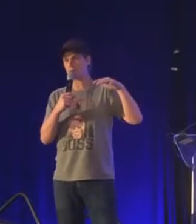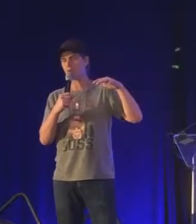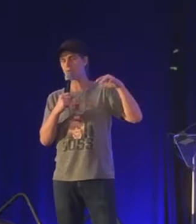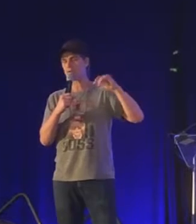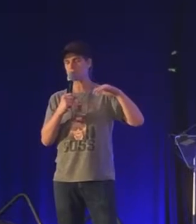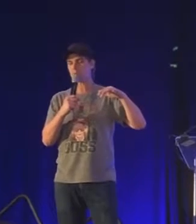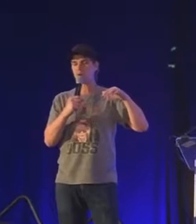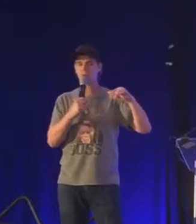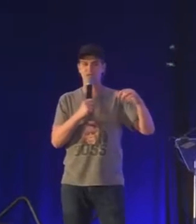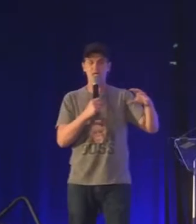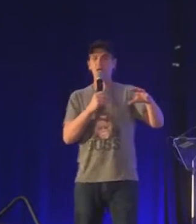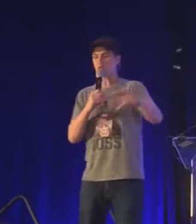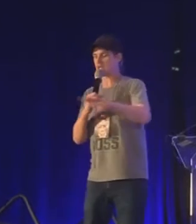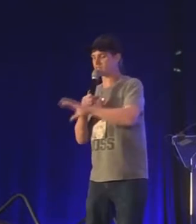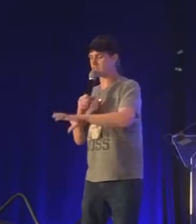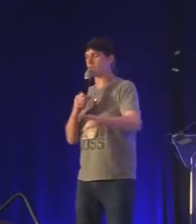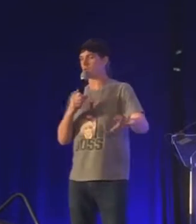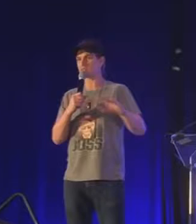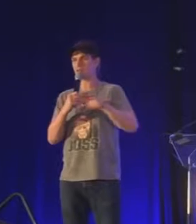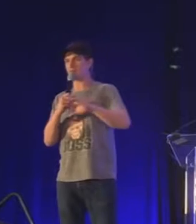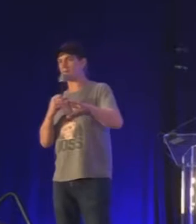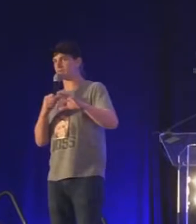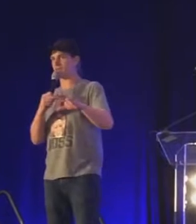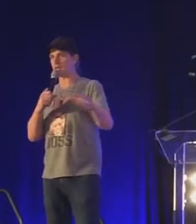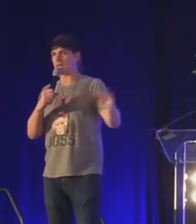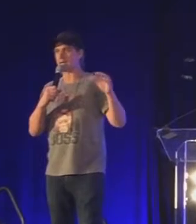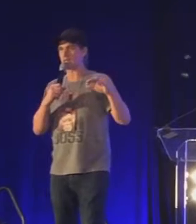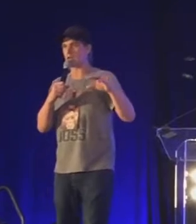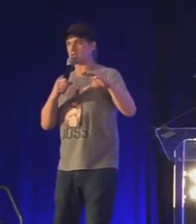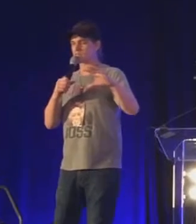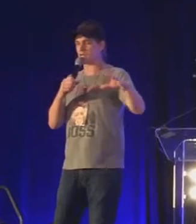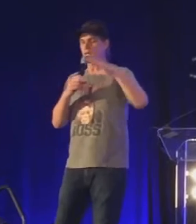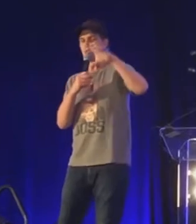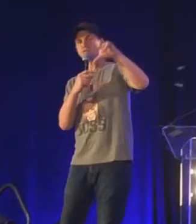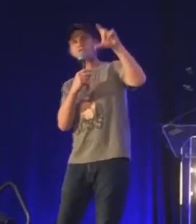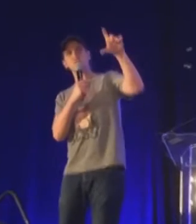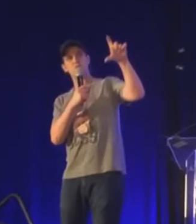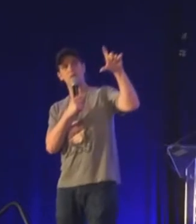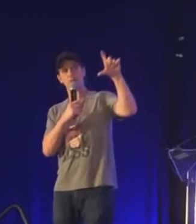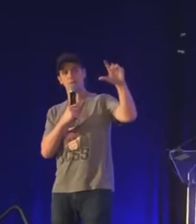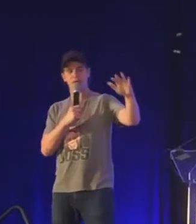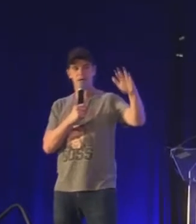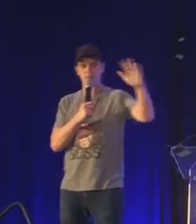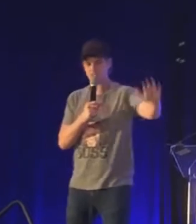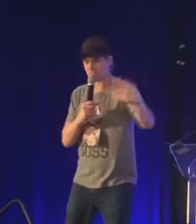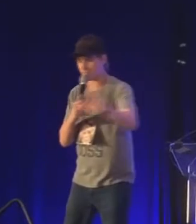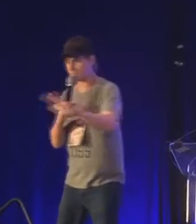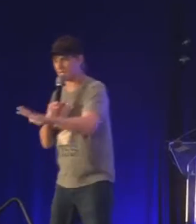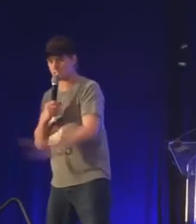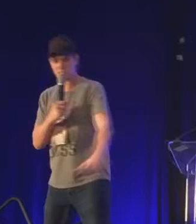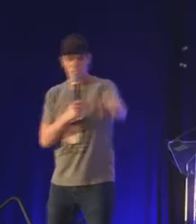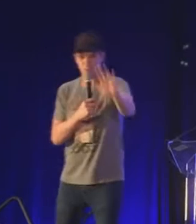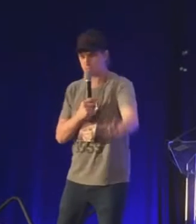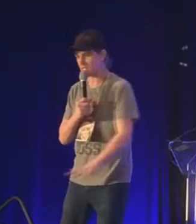a paper called Asbury Park Press, which on Sunday mornings at like 5:30, you gotta get them ready. It's like this huge paper, but it comes in